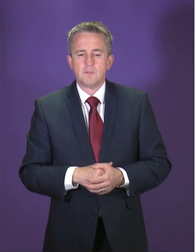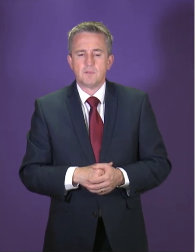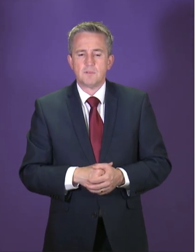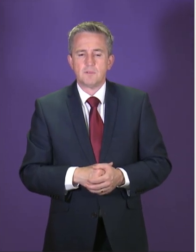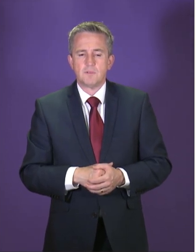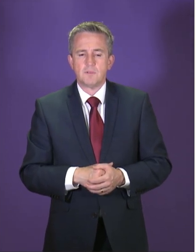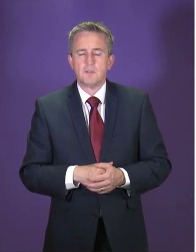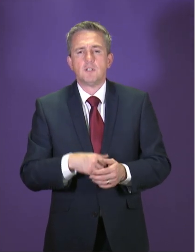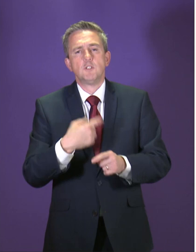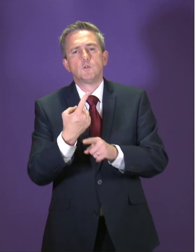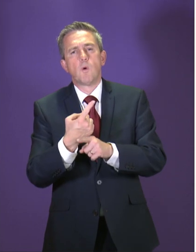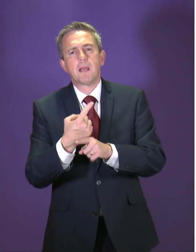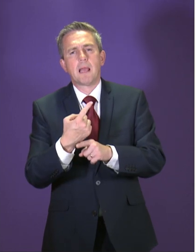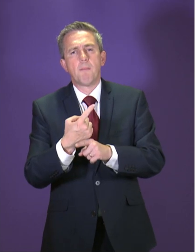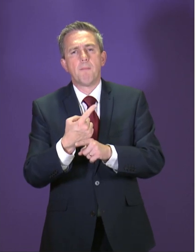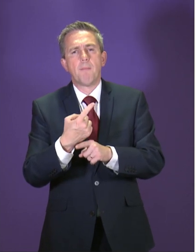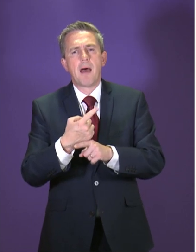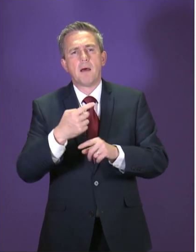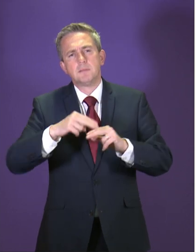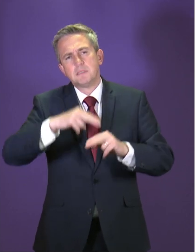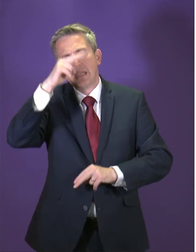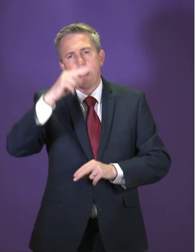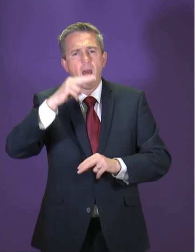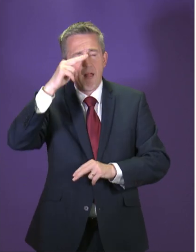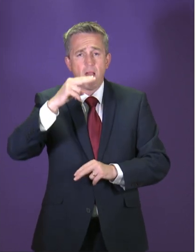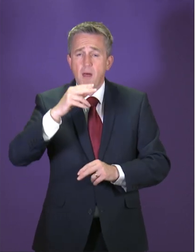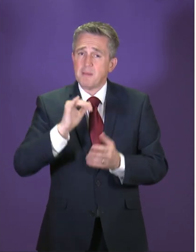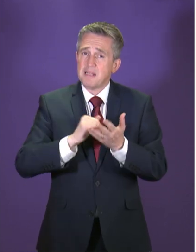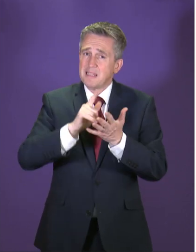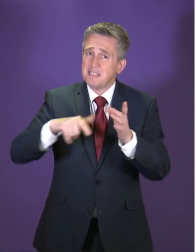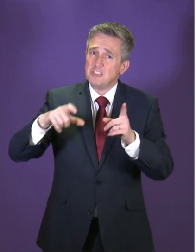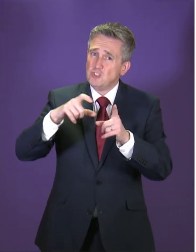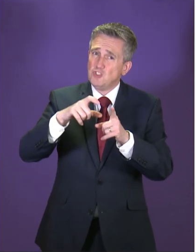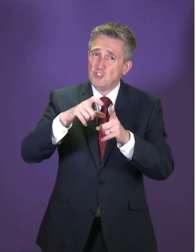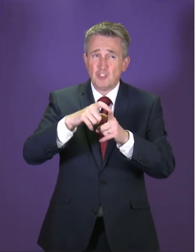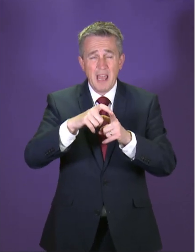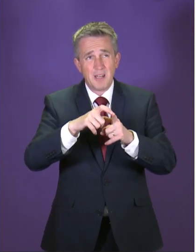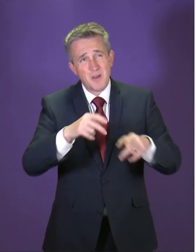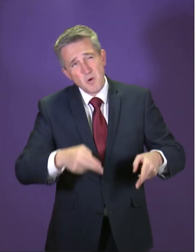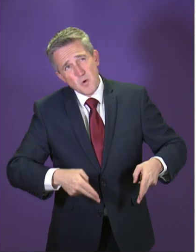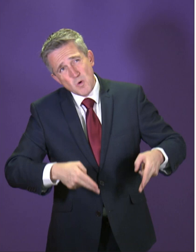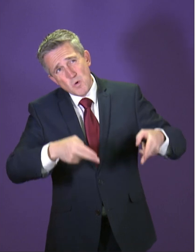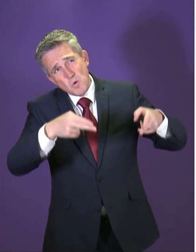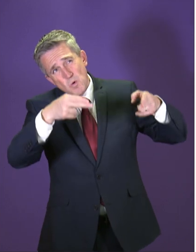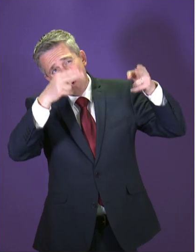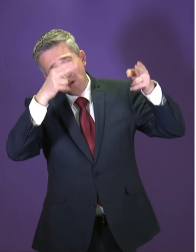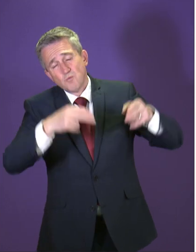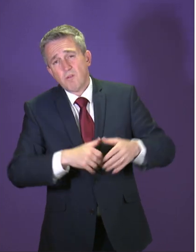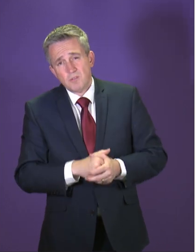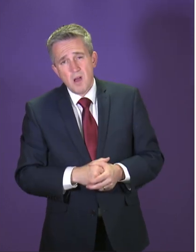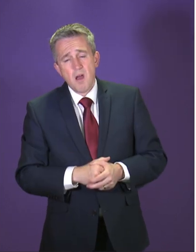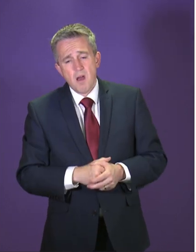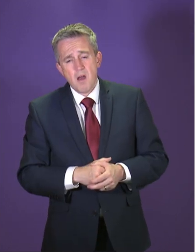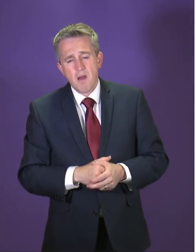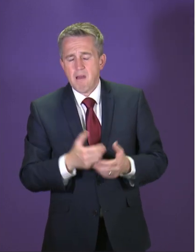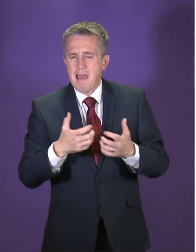in talking about scale, the shed is enormous, by the way. It's a huge structure. It's a retractable,